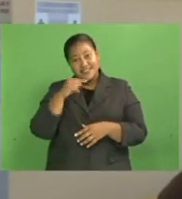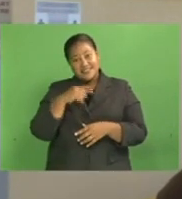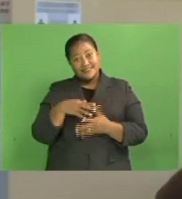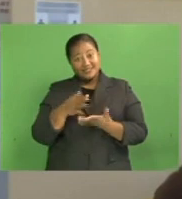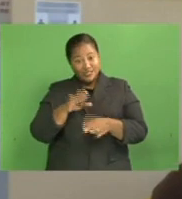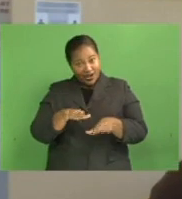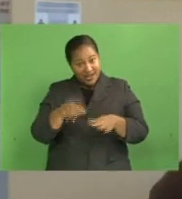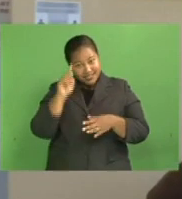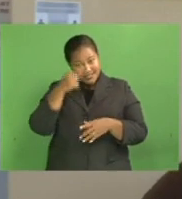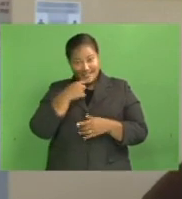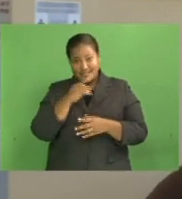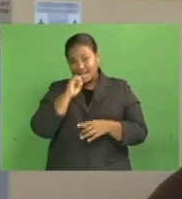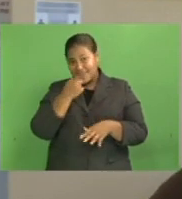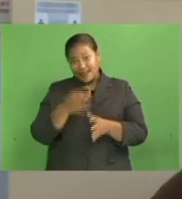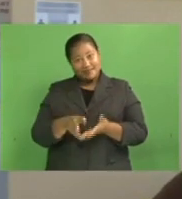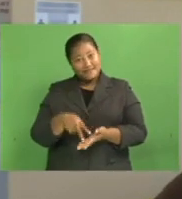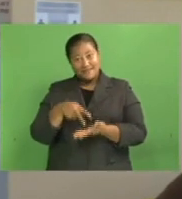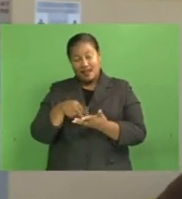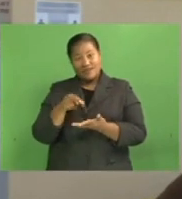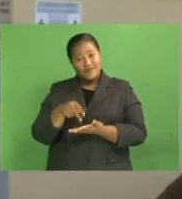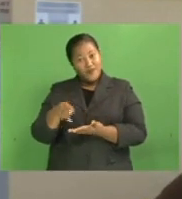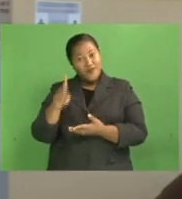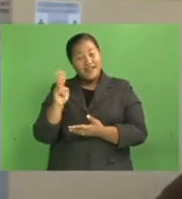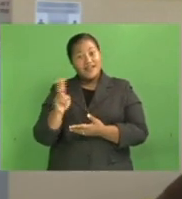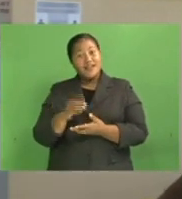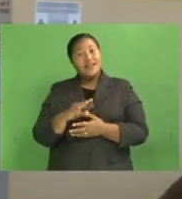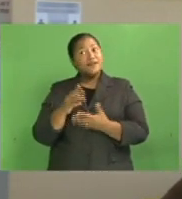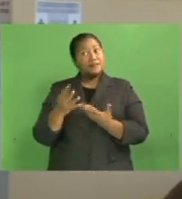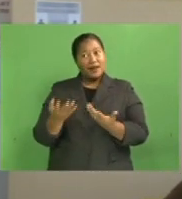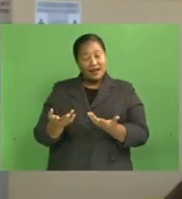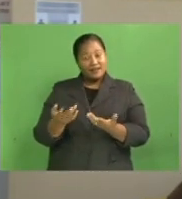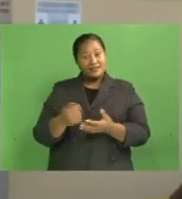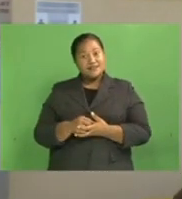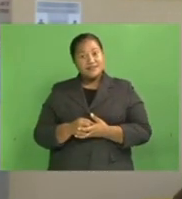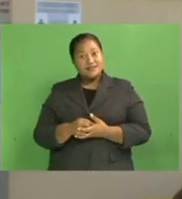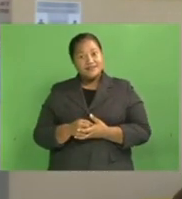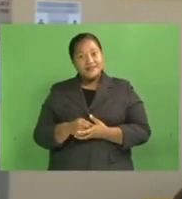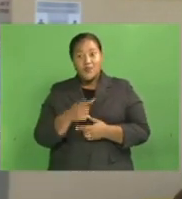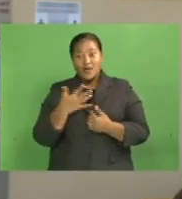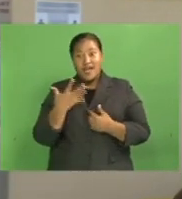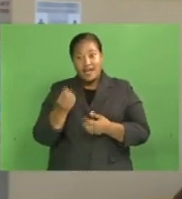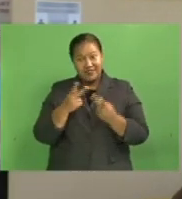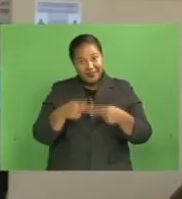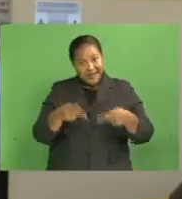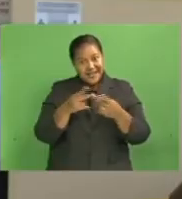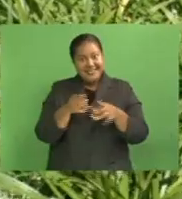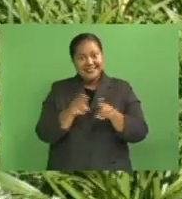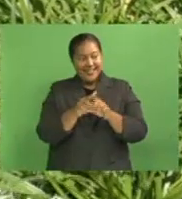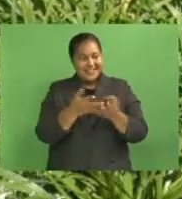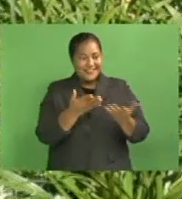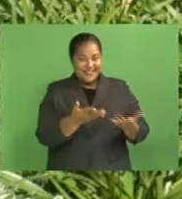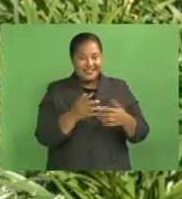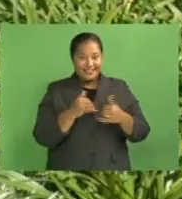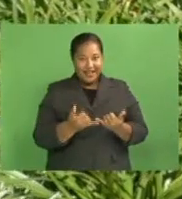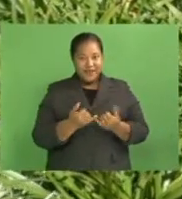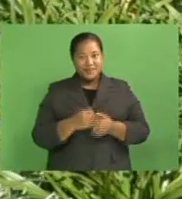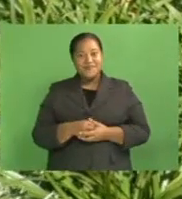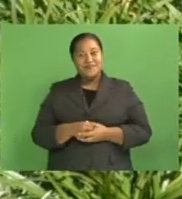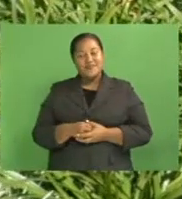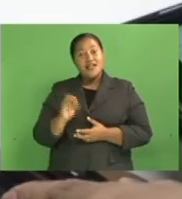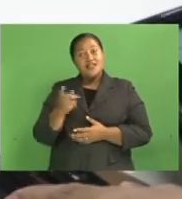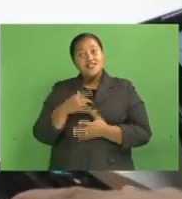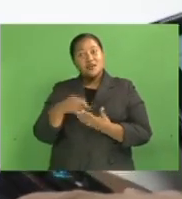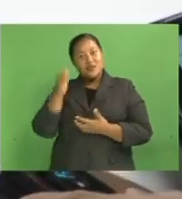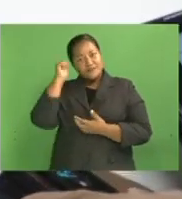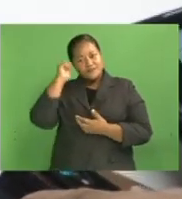get up again. No, get up and walk again tomorrow. But then we have places like this now. The adults had their sugar and